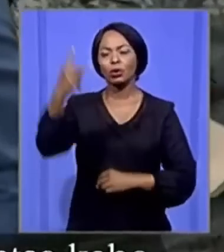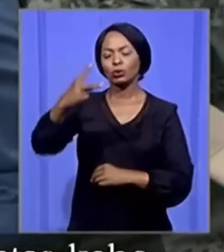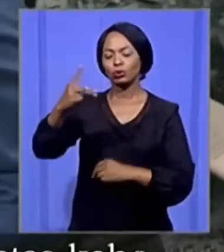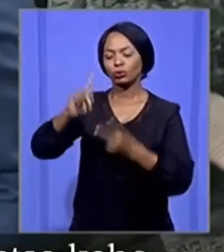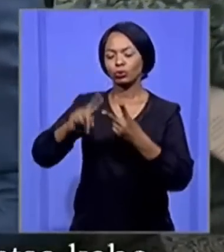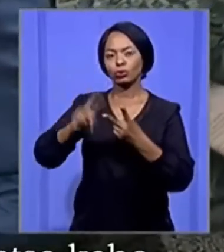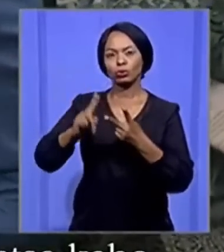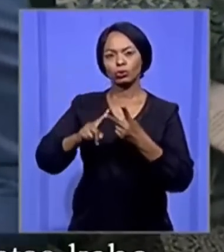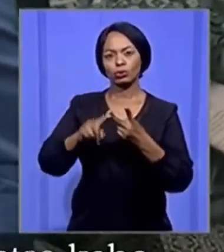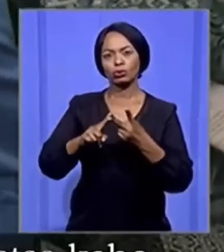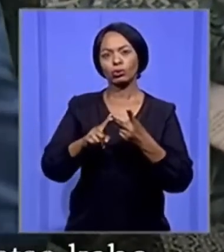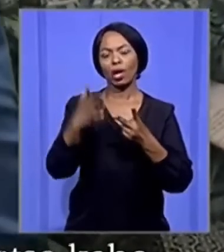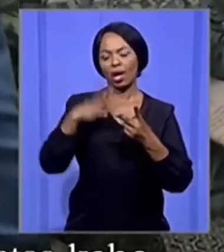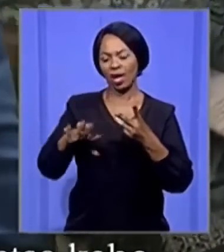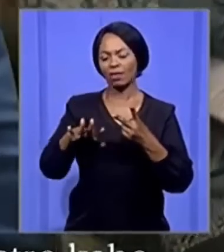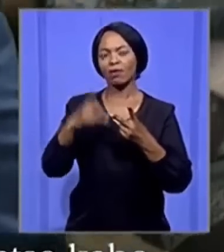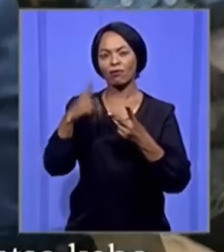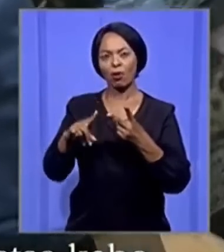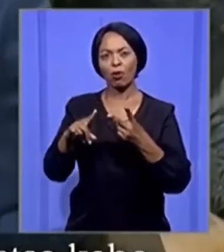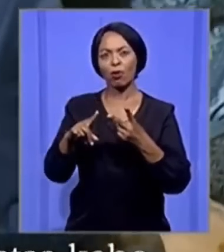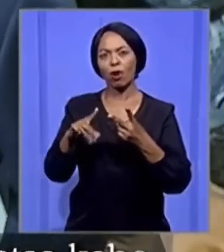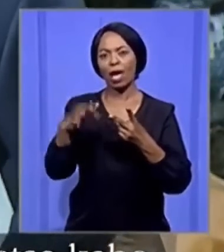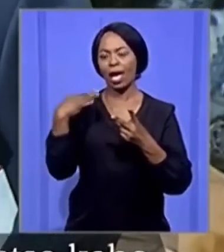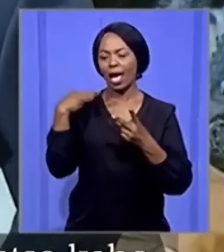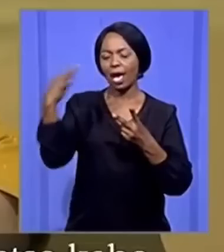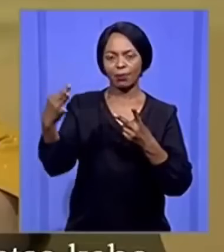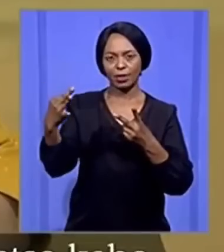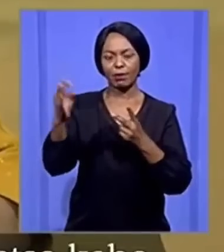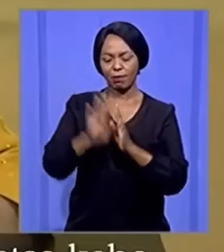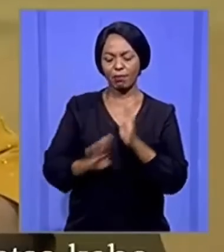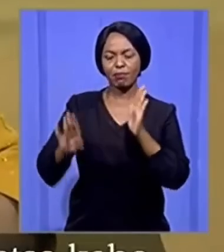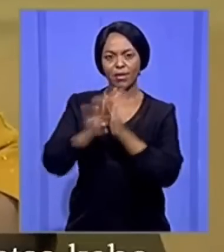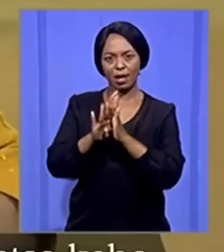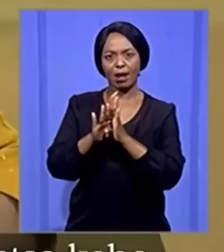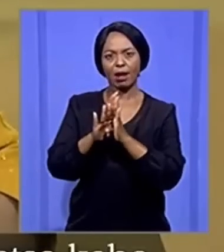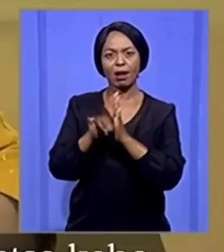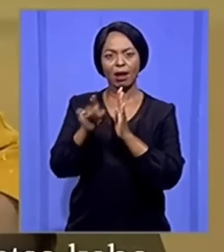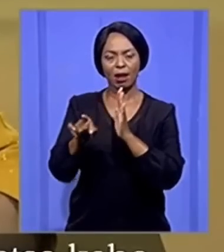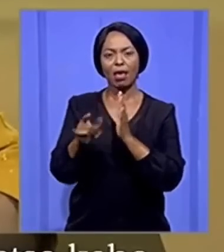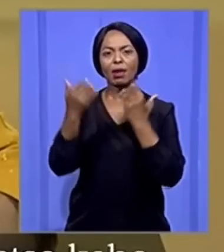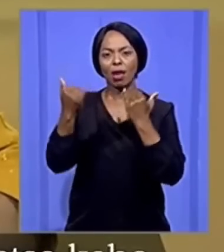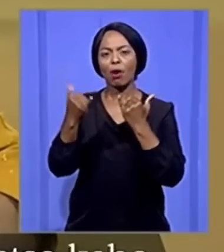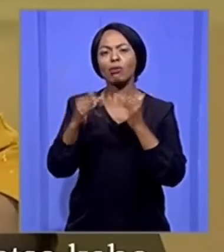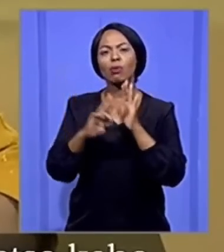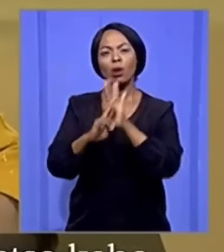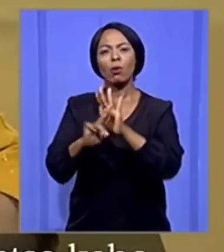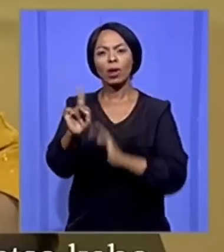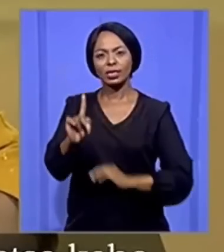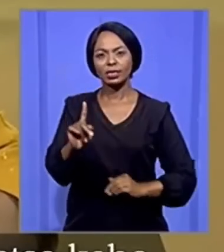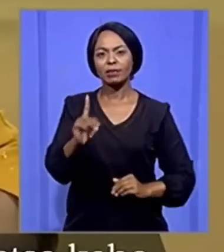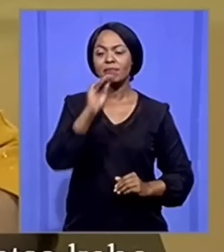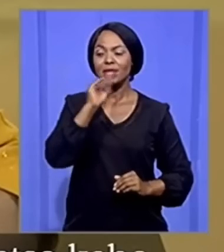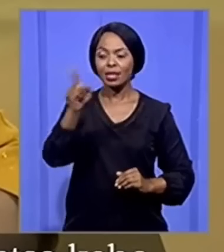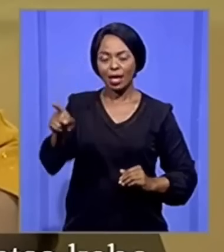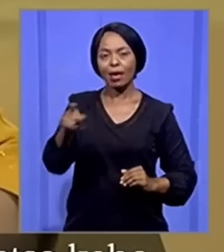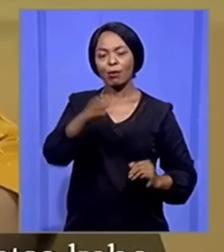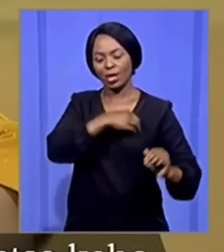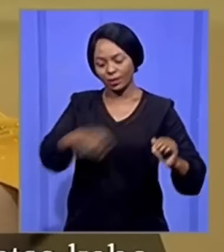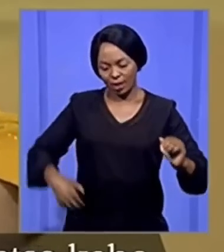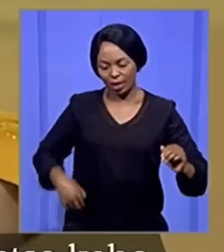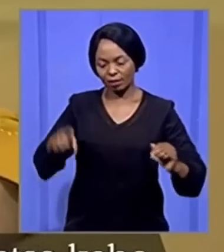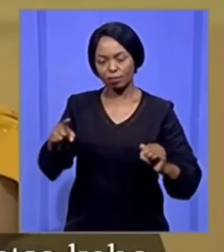bill and e ba bitsang public procurement bill e emetse president gore a e saene and